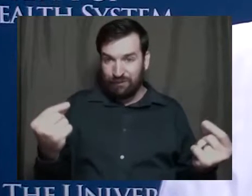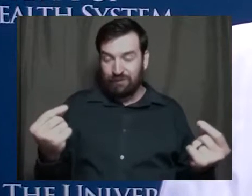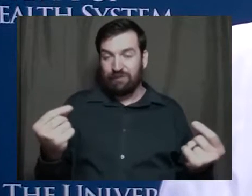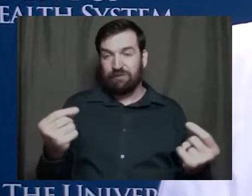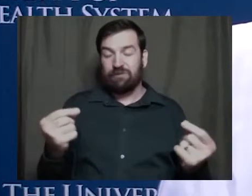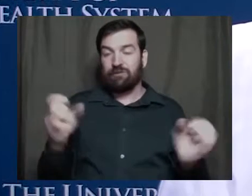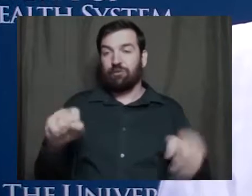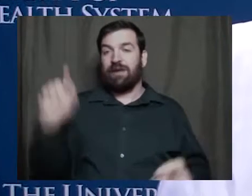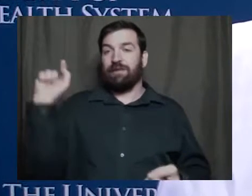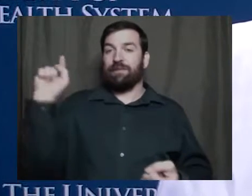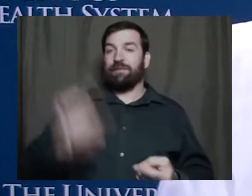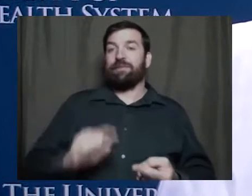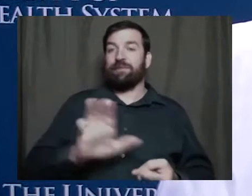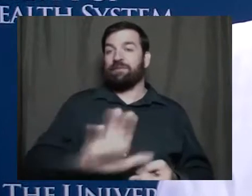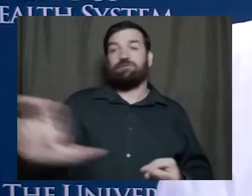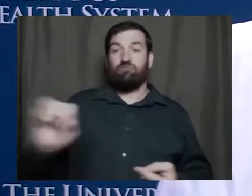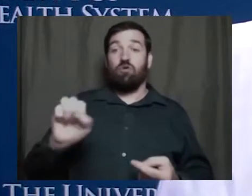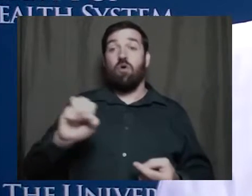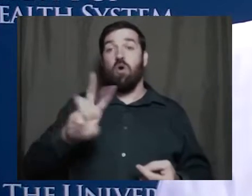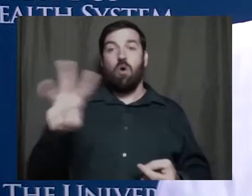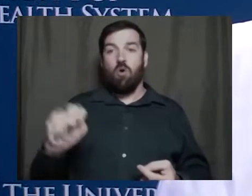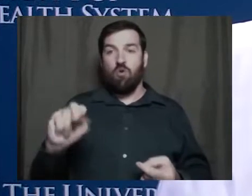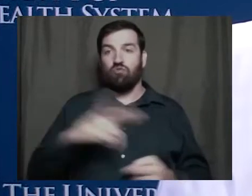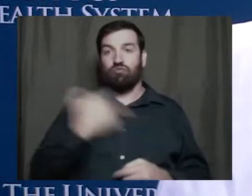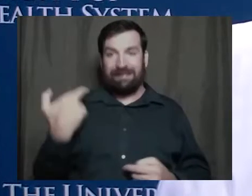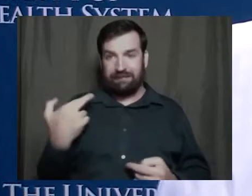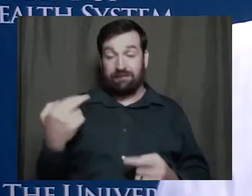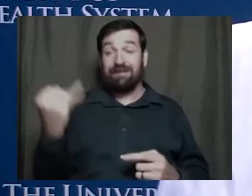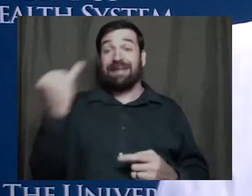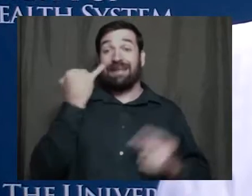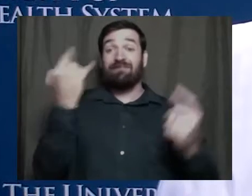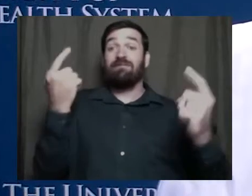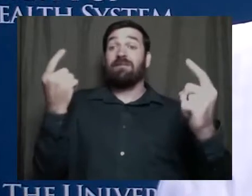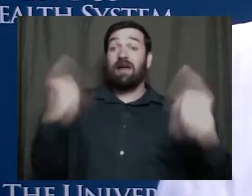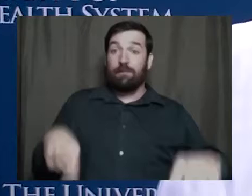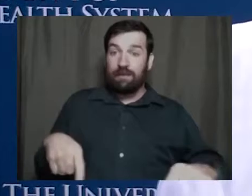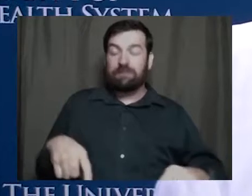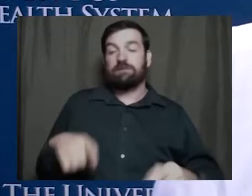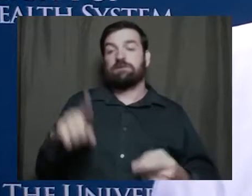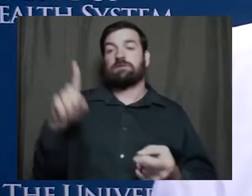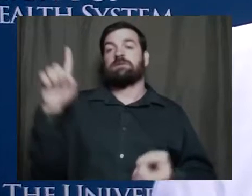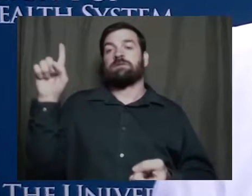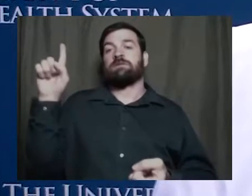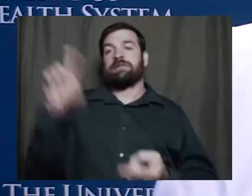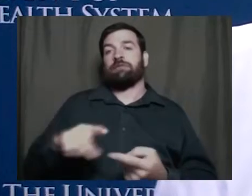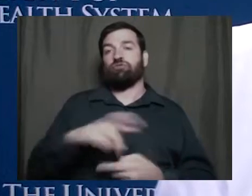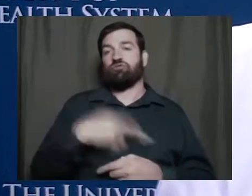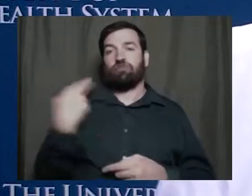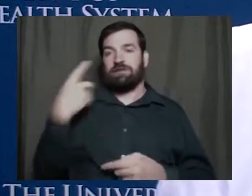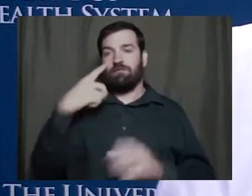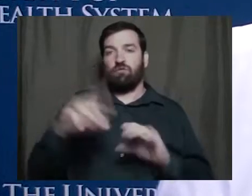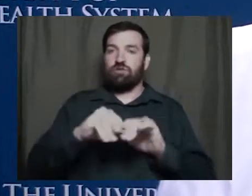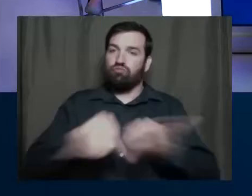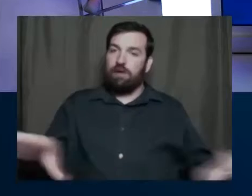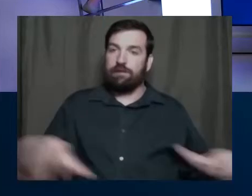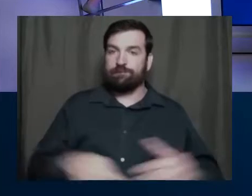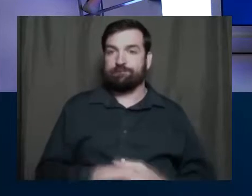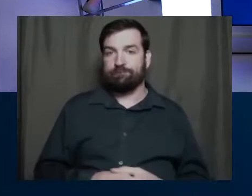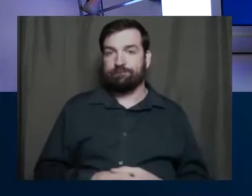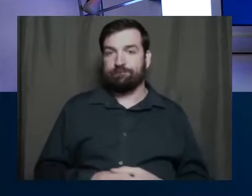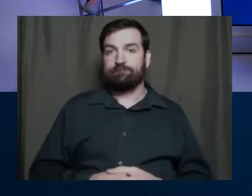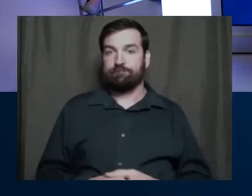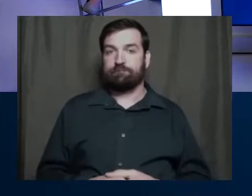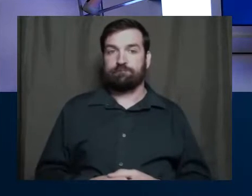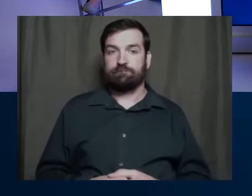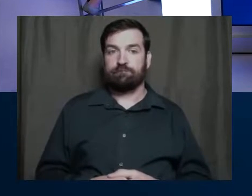own likelihood of getting it. But even if you do get it, you now significantly decrease the likelihood of passing it on to somebody else. Ardith